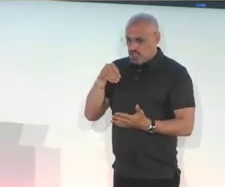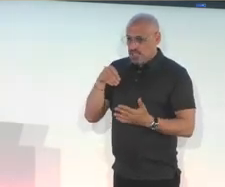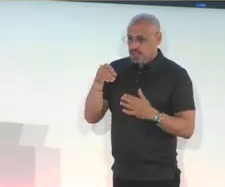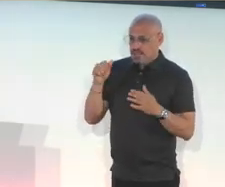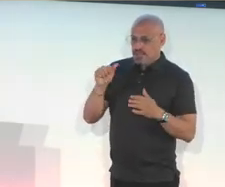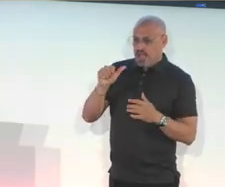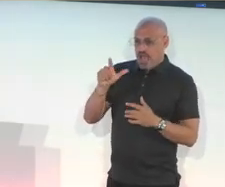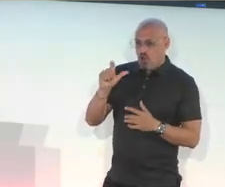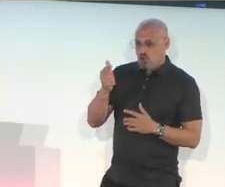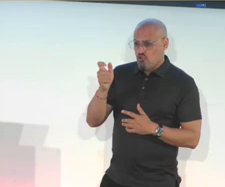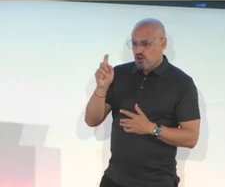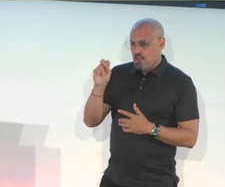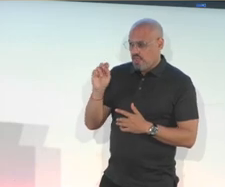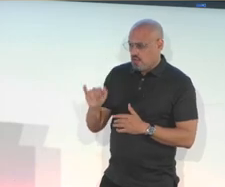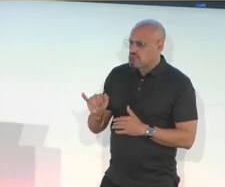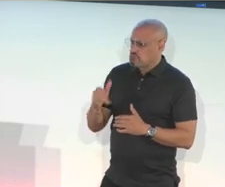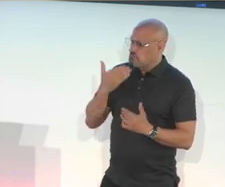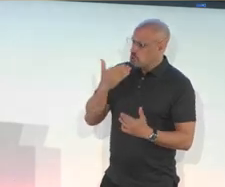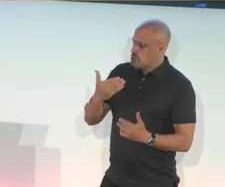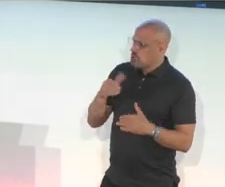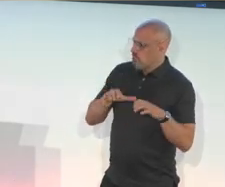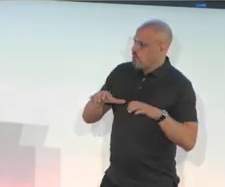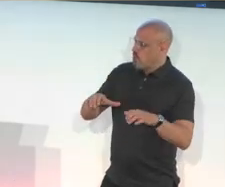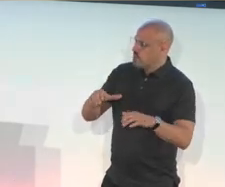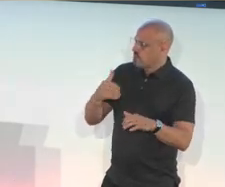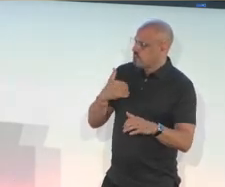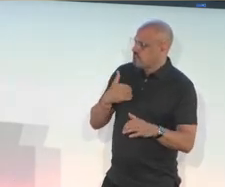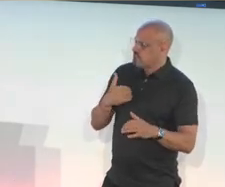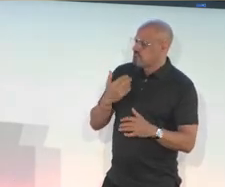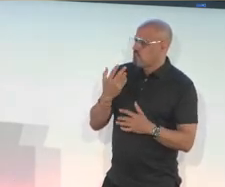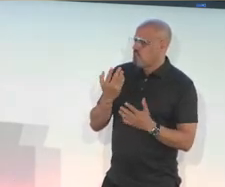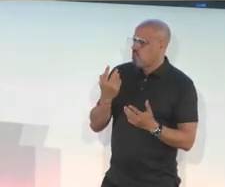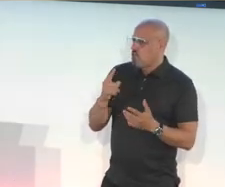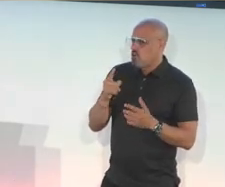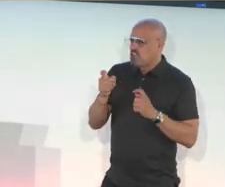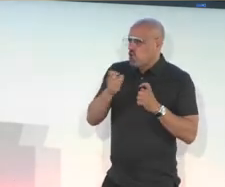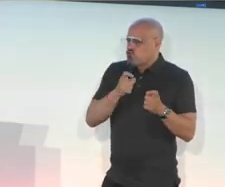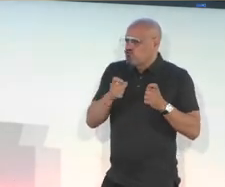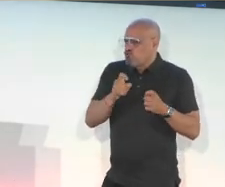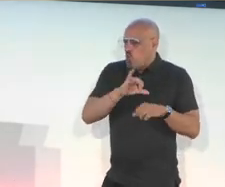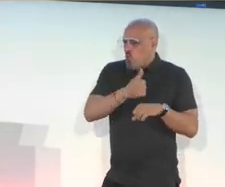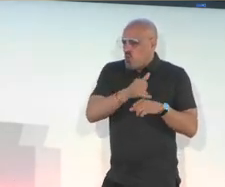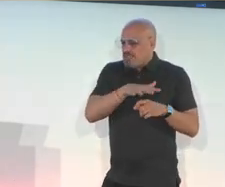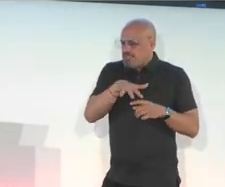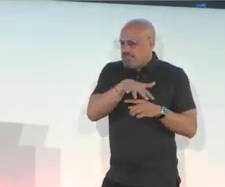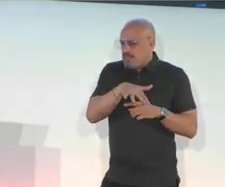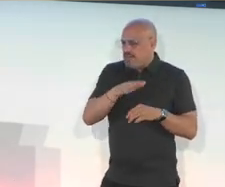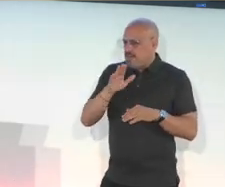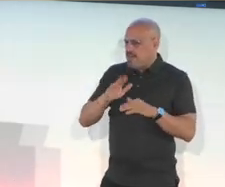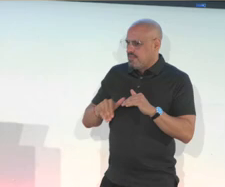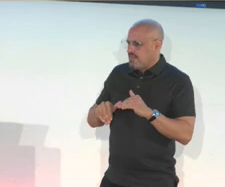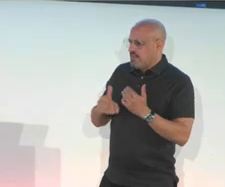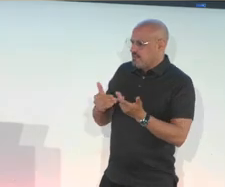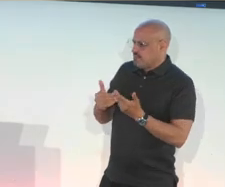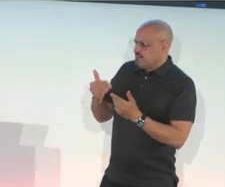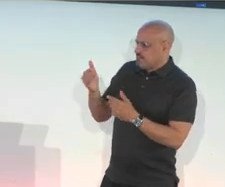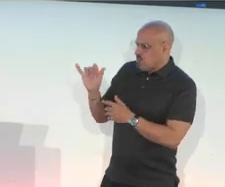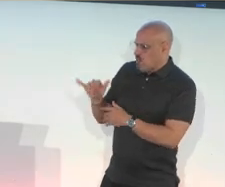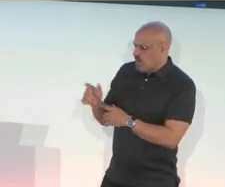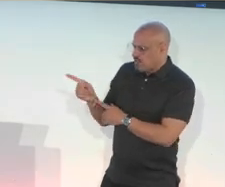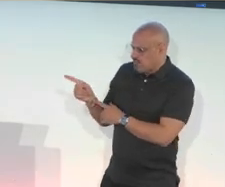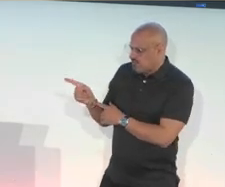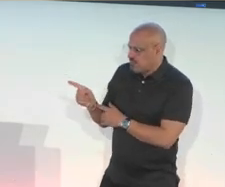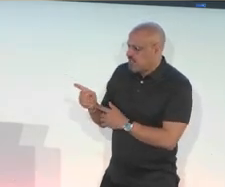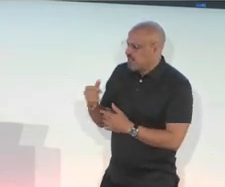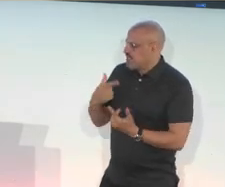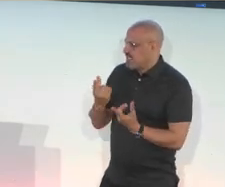algorithms perform really well on controlled settings that their databases provide, but